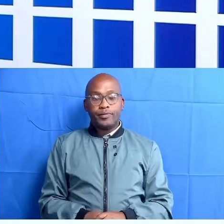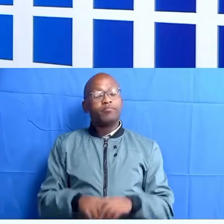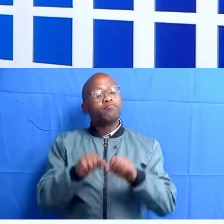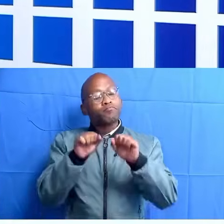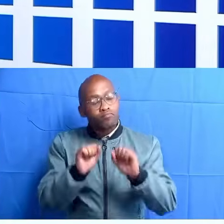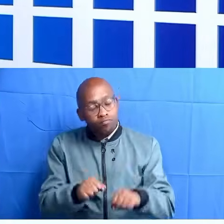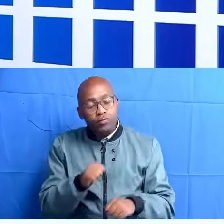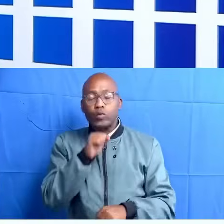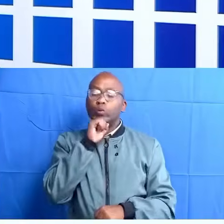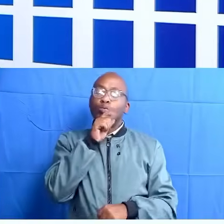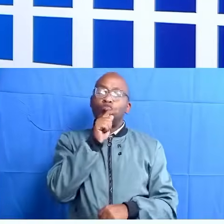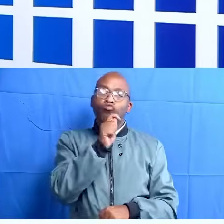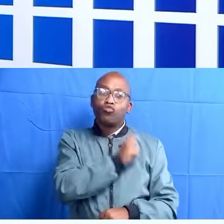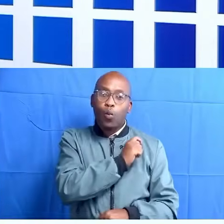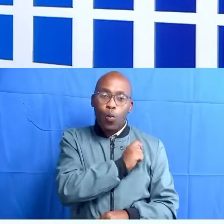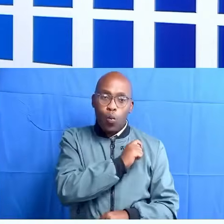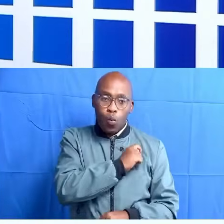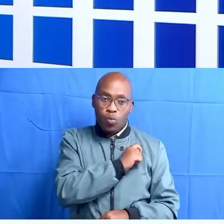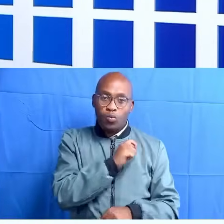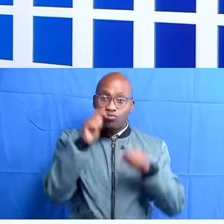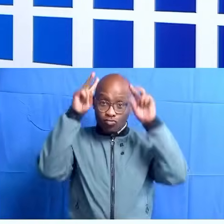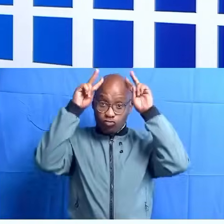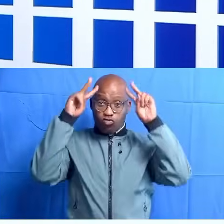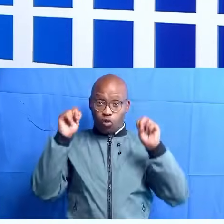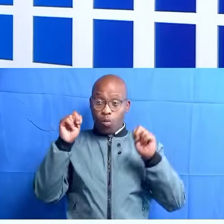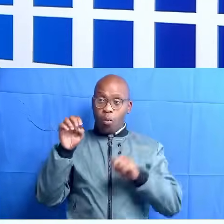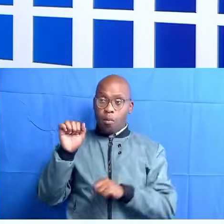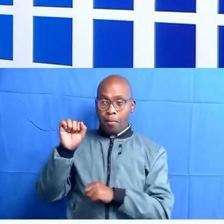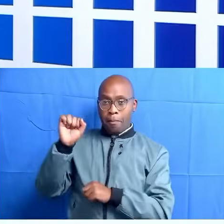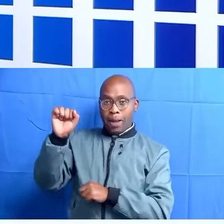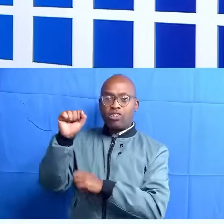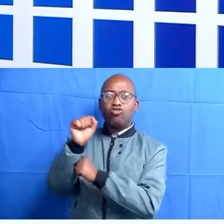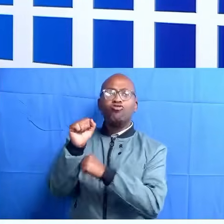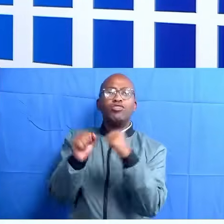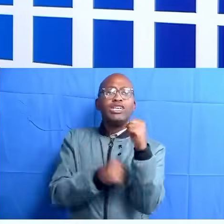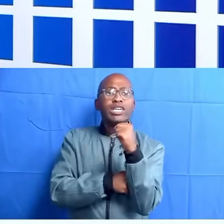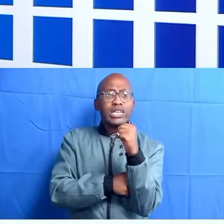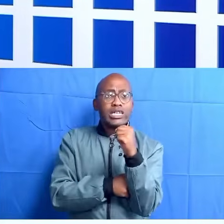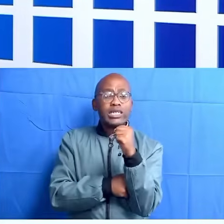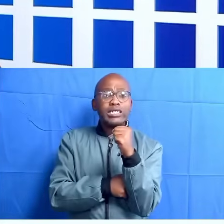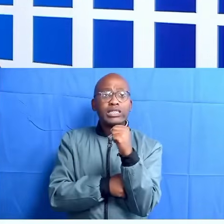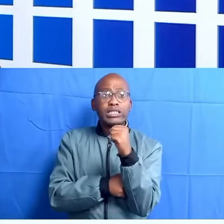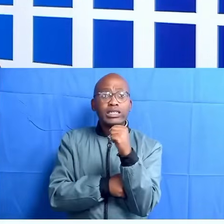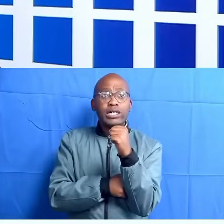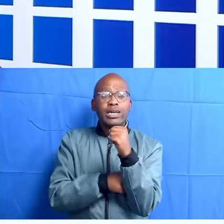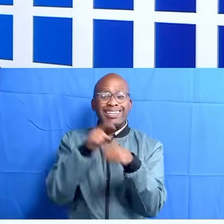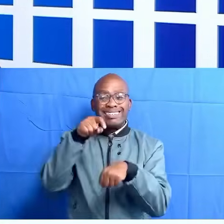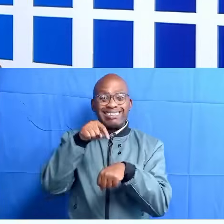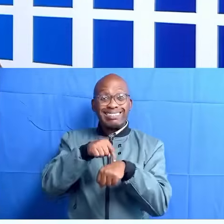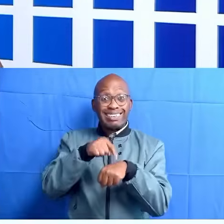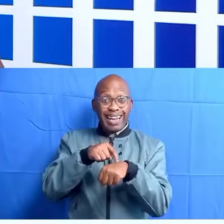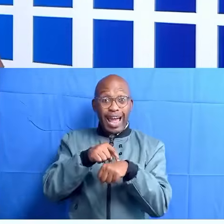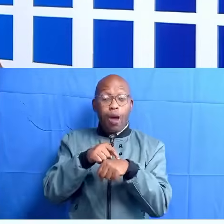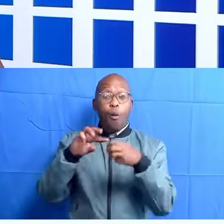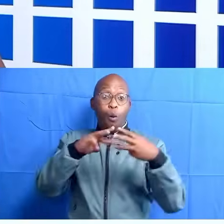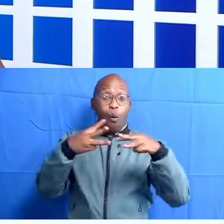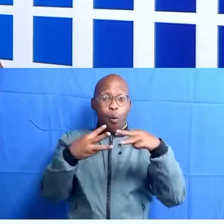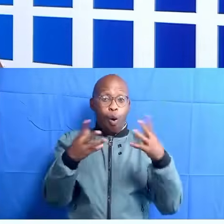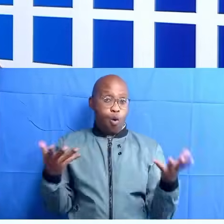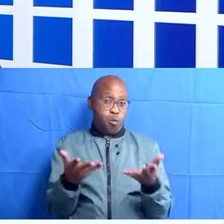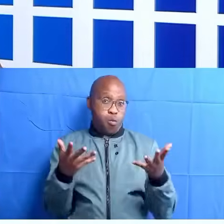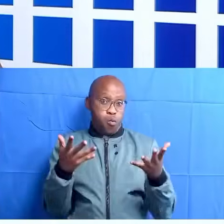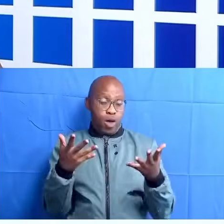the Viet Cong strategies that they used during the Vietnamese War